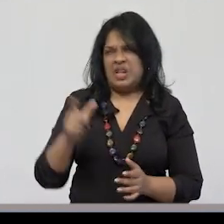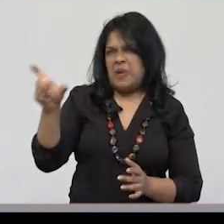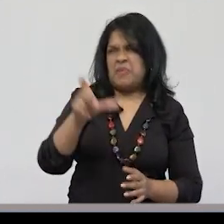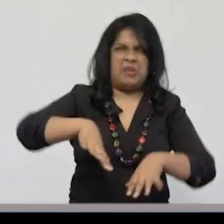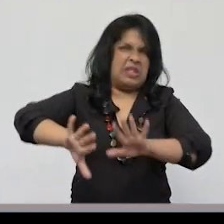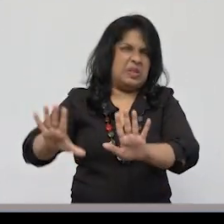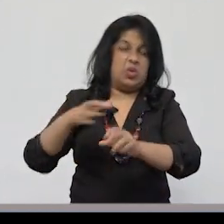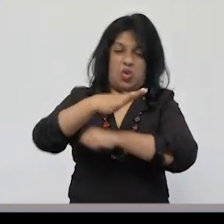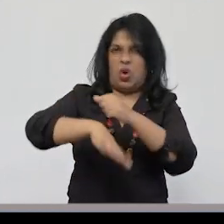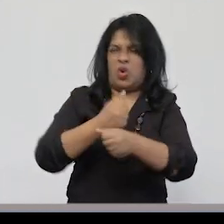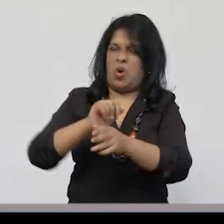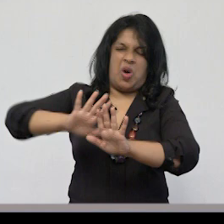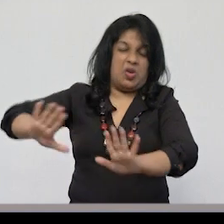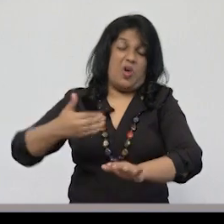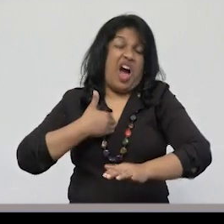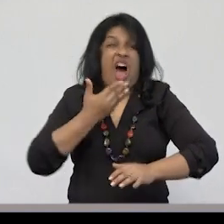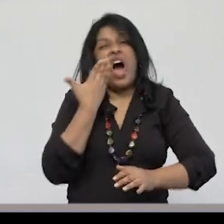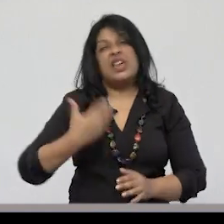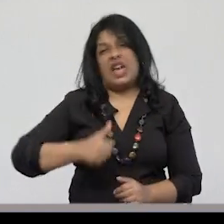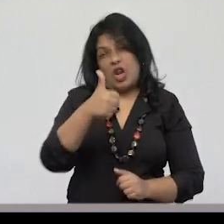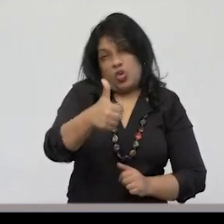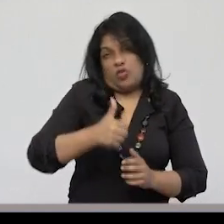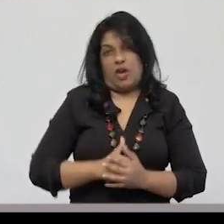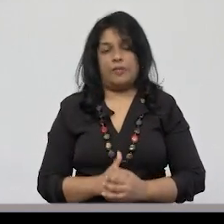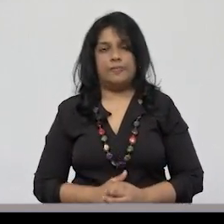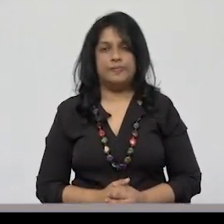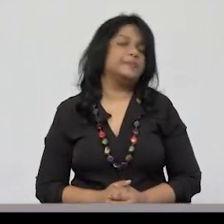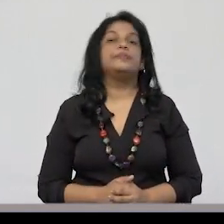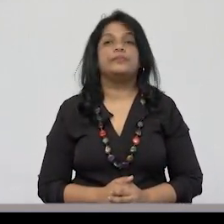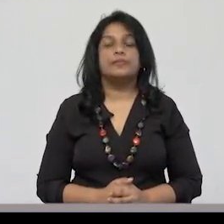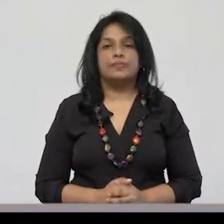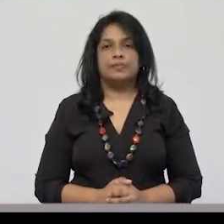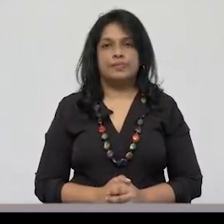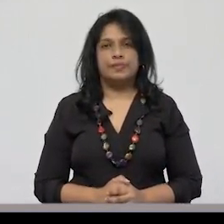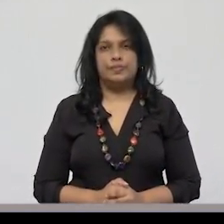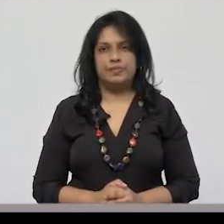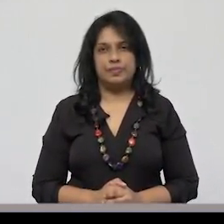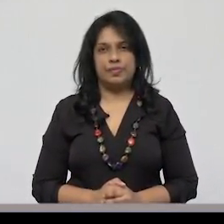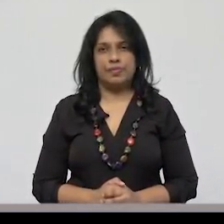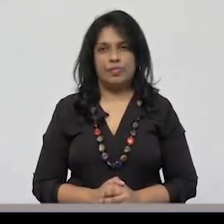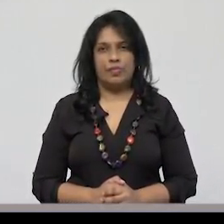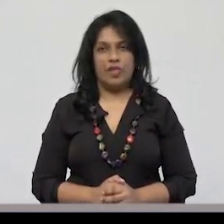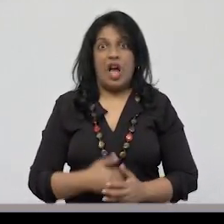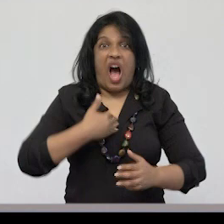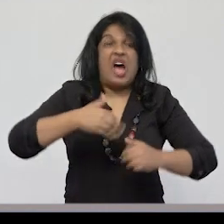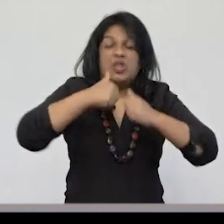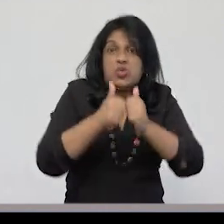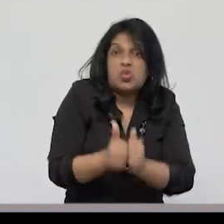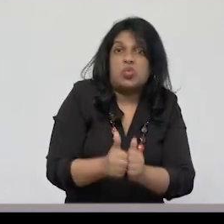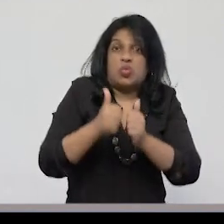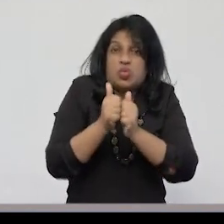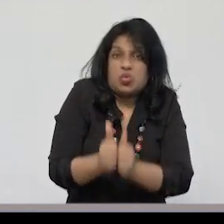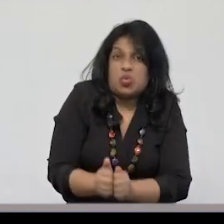have to have it. I'm going to do it. Nobody else. I'm going to show them what I can do. It's going to be. So you do more than you are actually able to